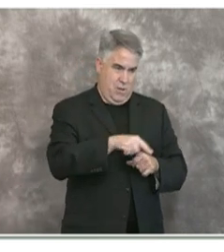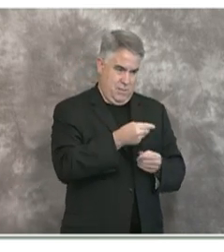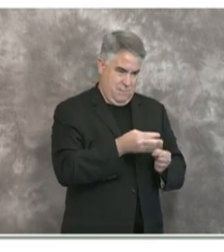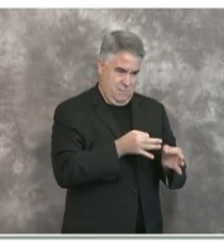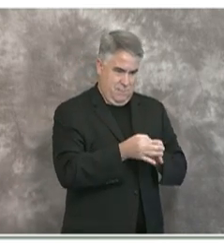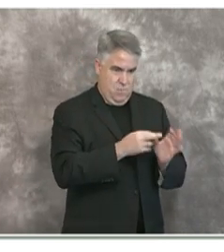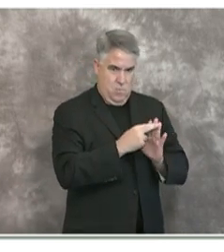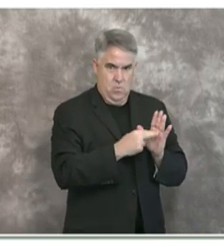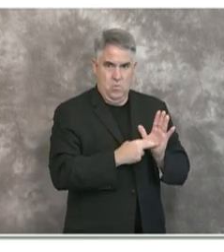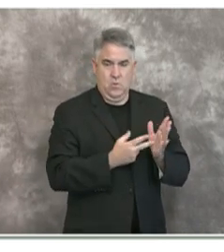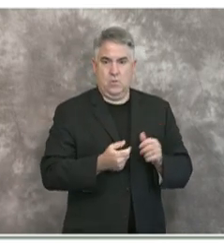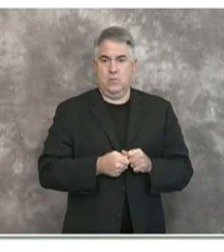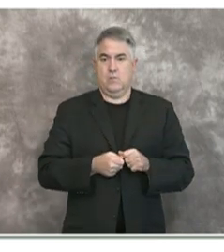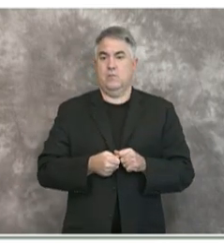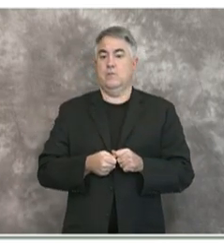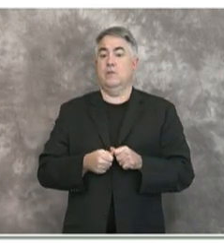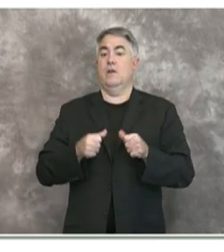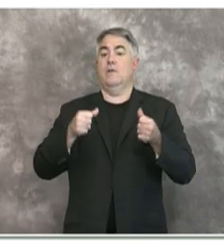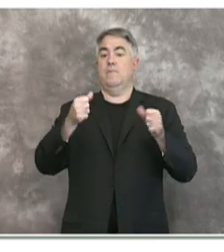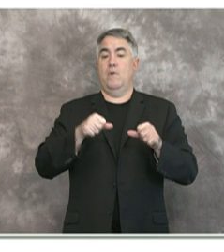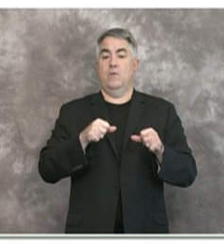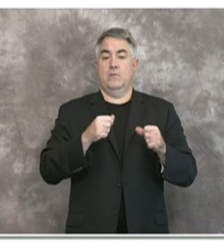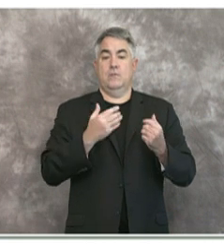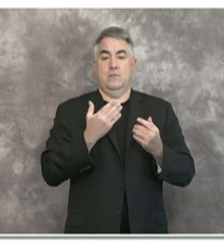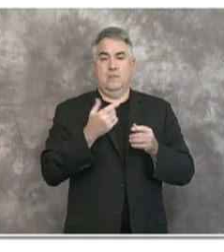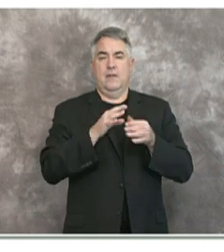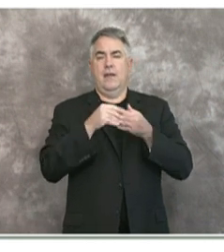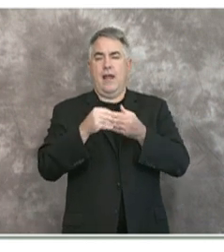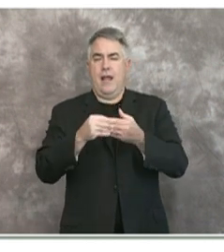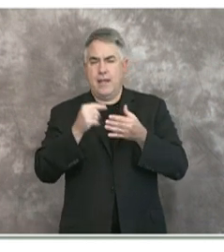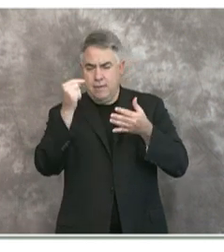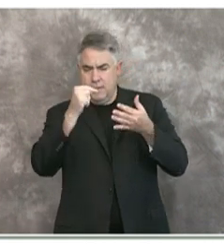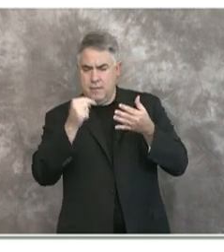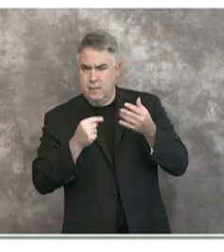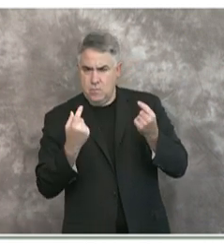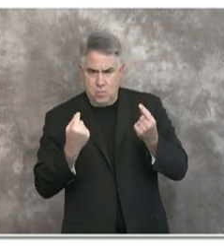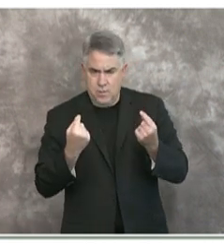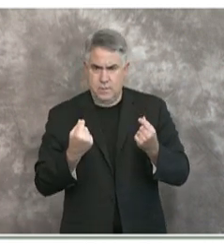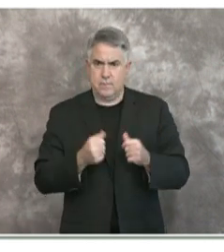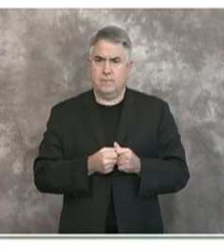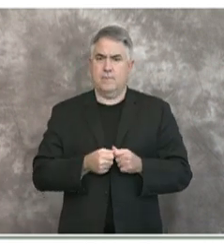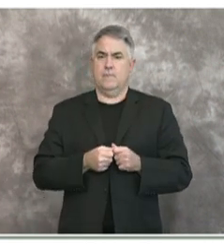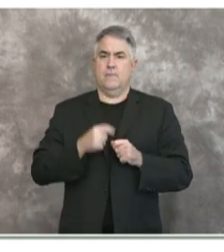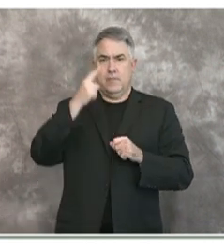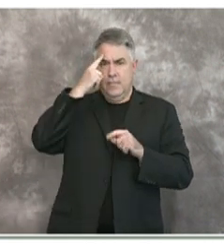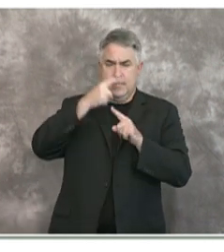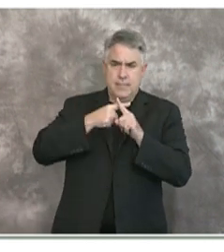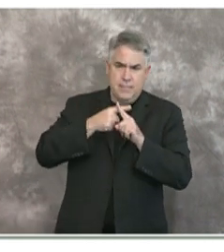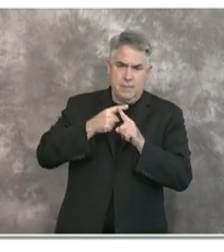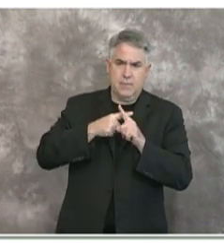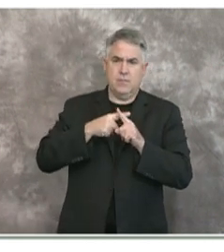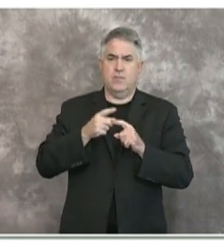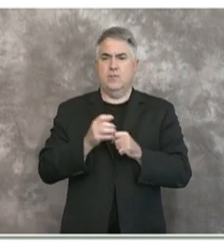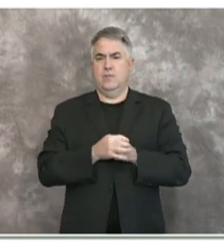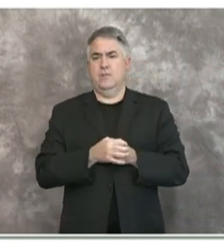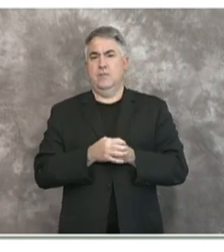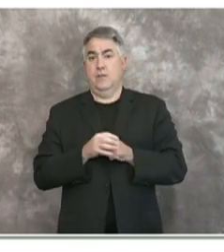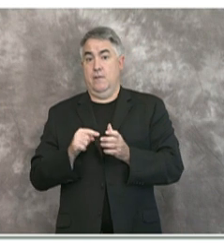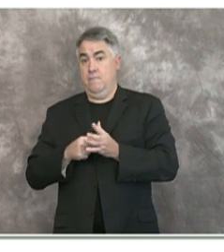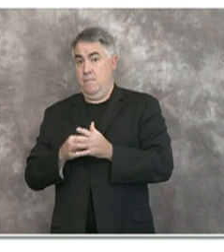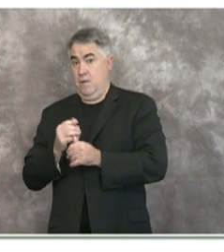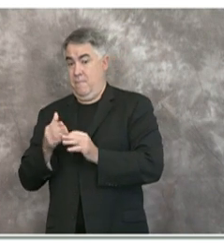the guidelines there for customers to see. There's a number of things in there: temperature checks or health screening for employees at the beginning and ends of